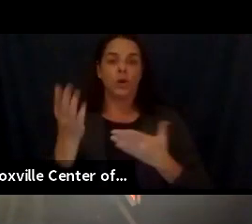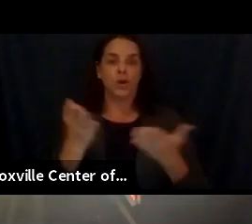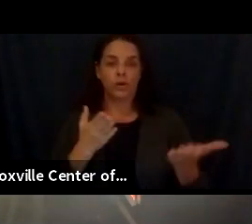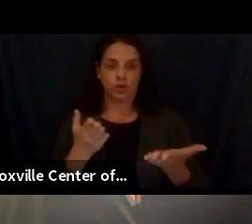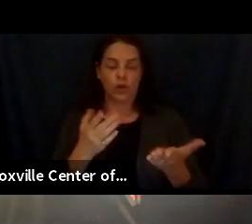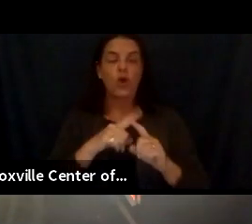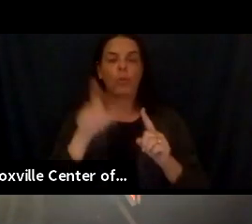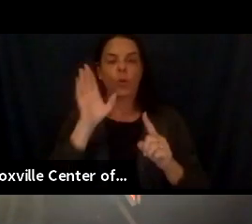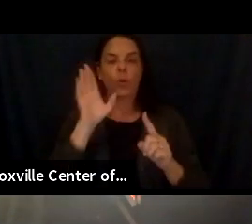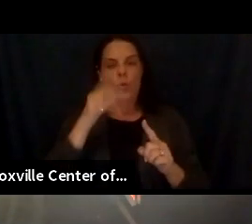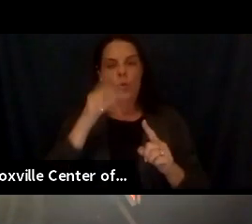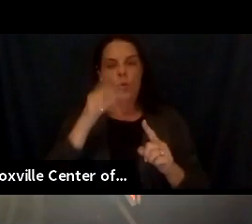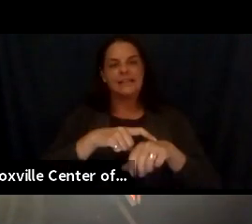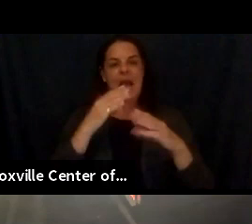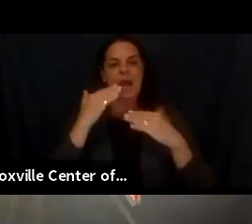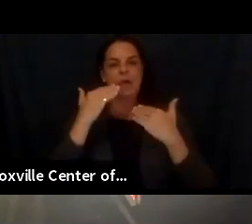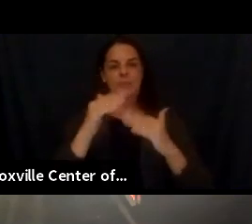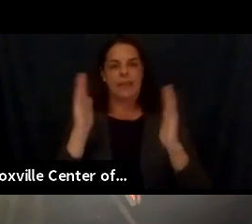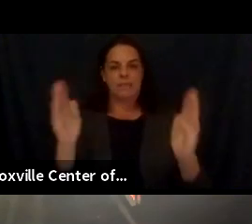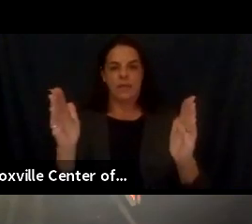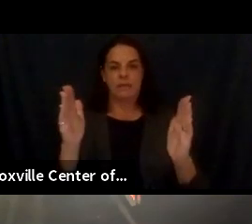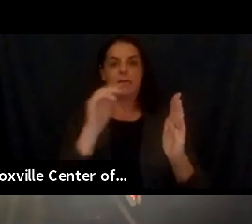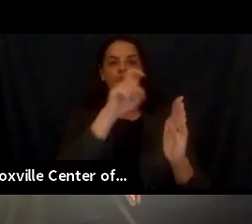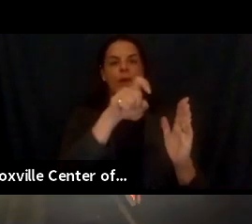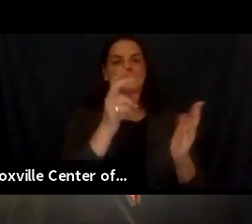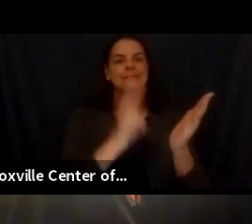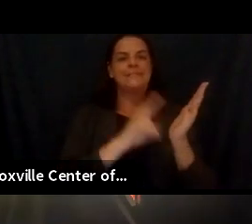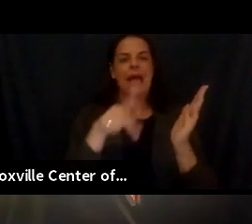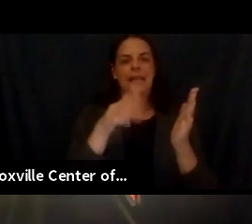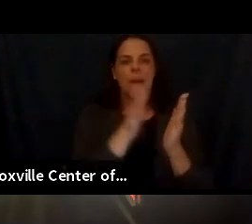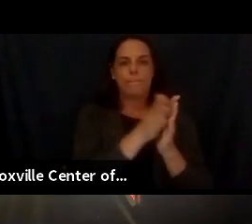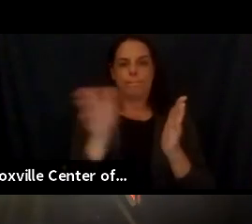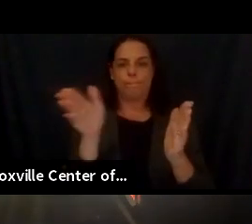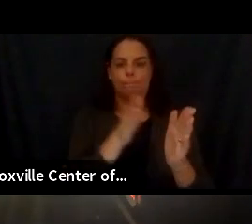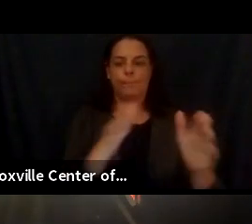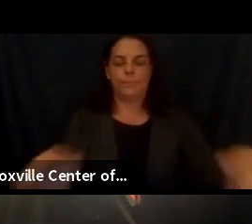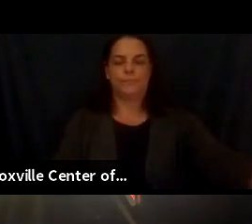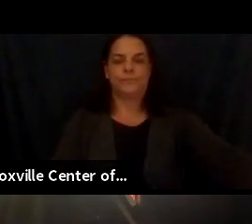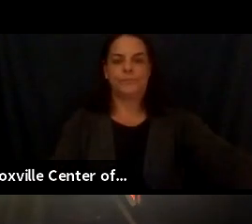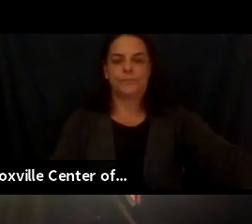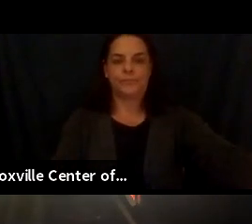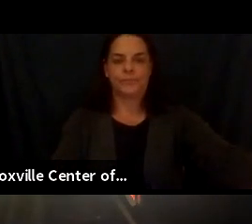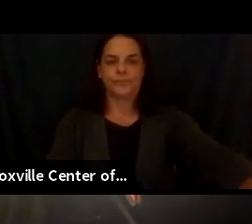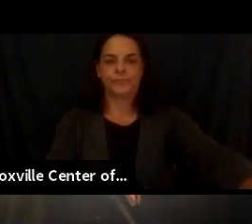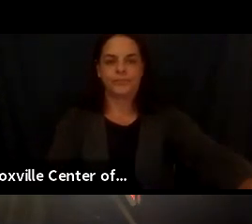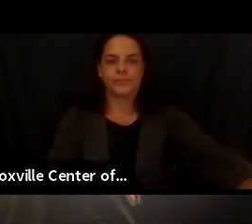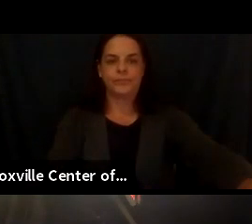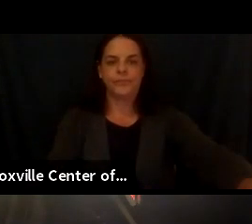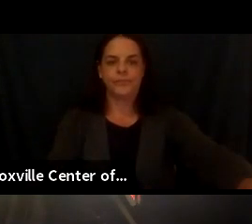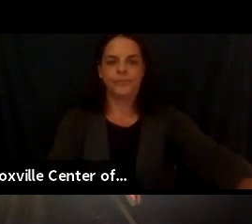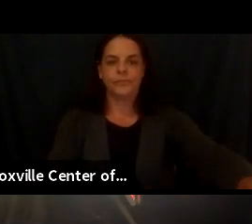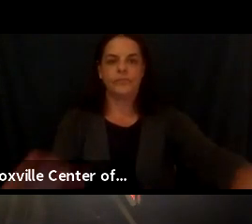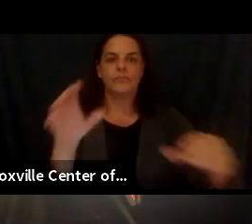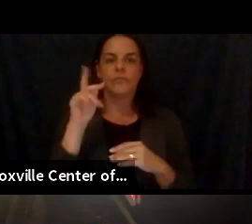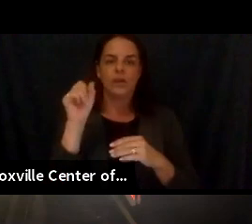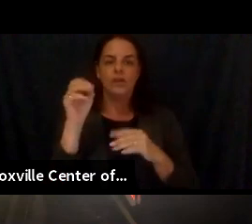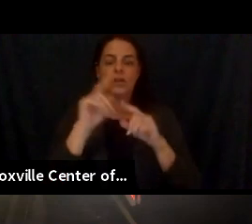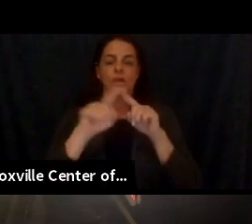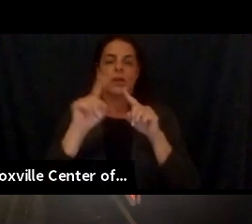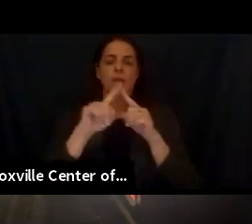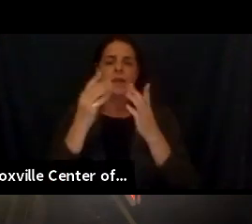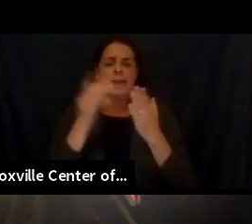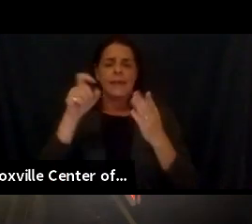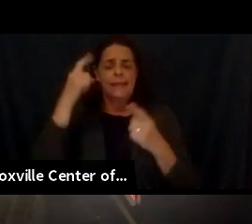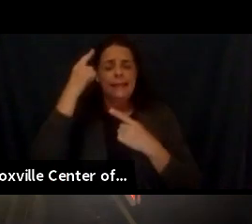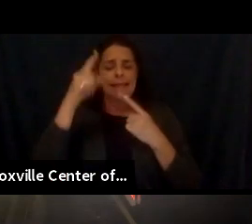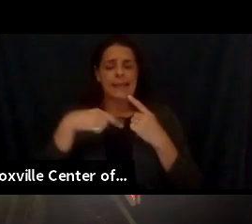time frame which they have to sign up during which. Okay, very good. Thank you. So things to think about, and I